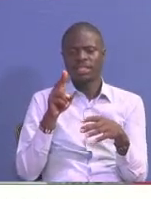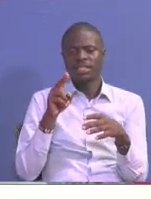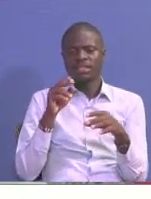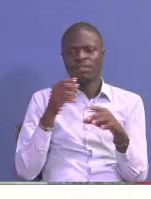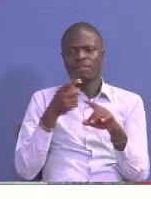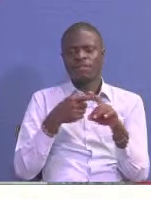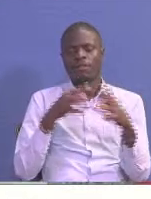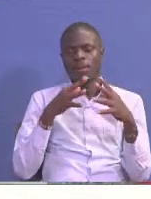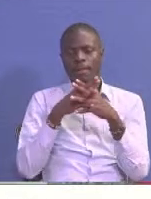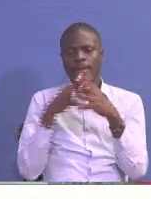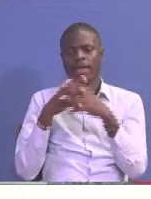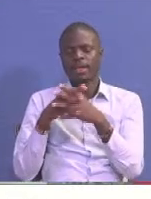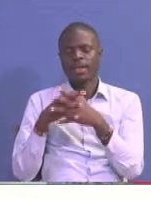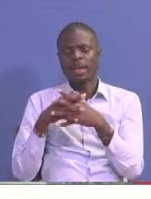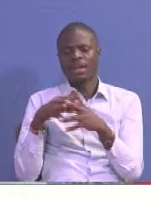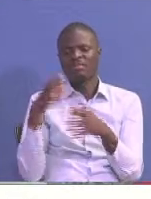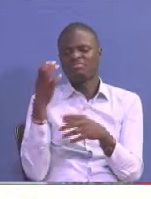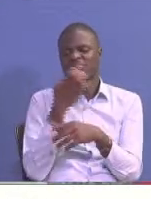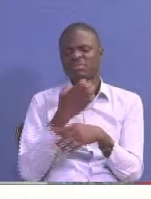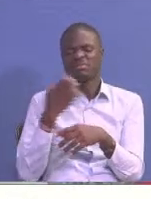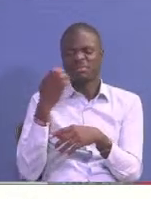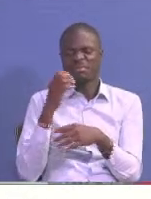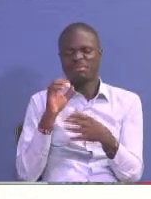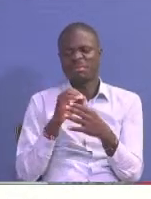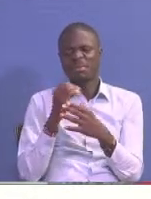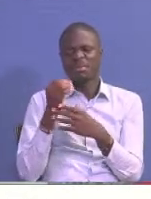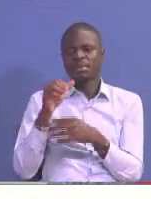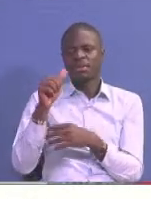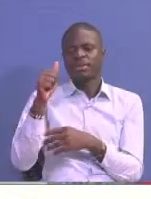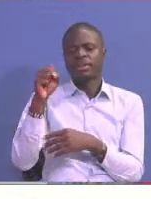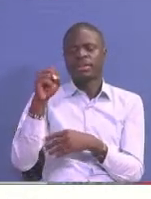and Asia. There is no barrier. We can always